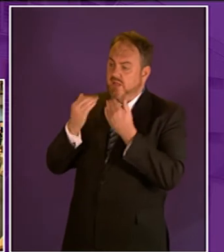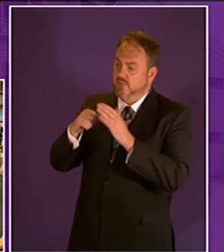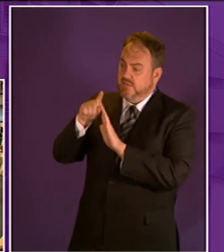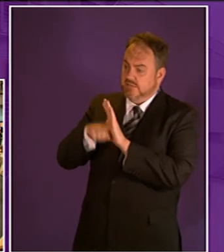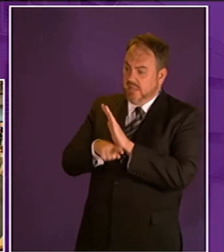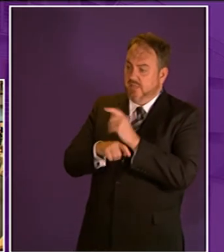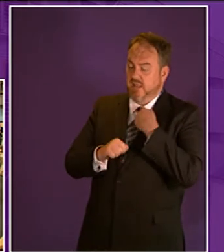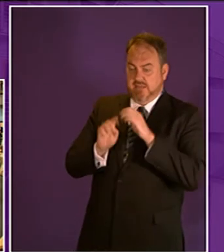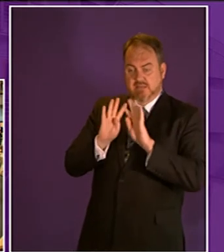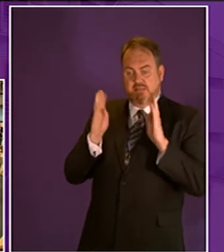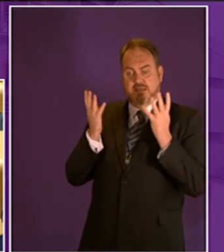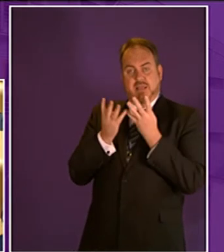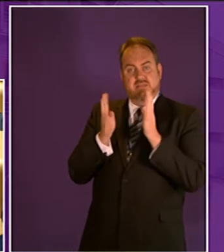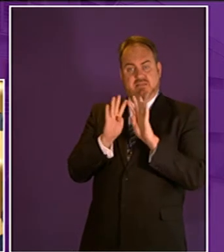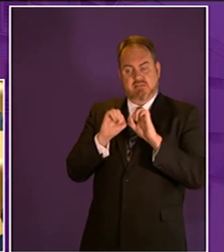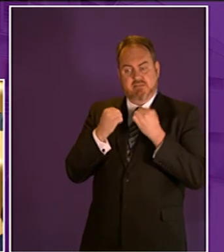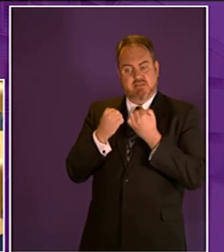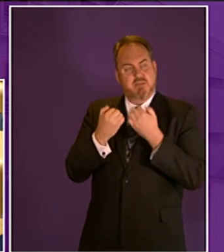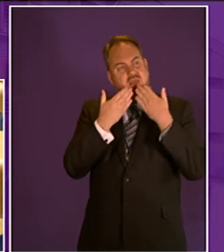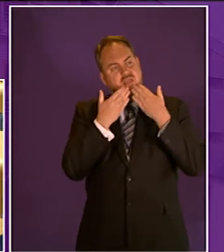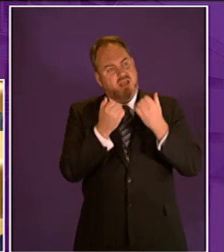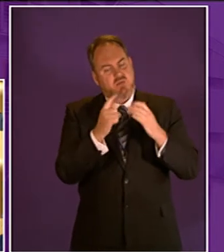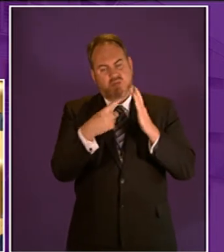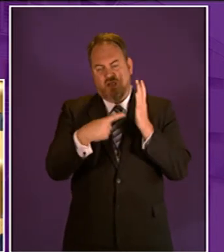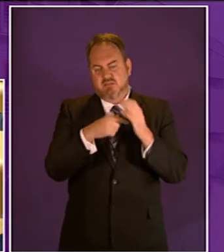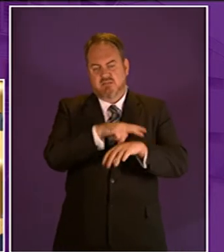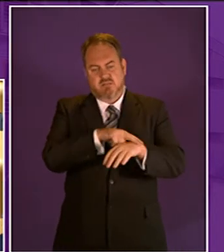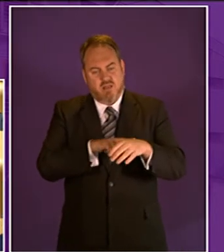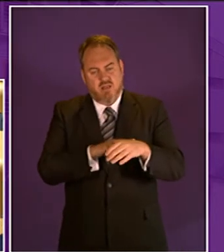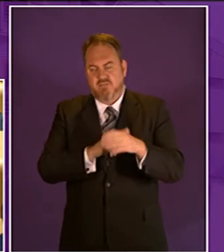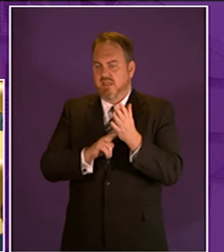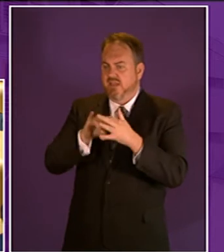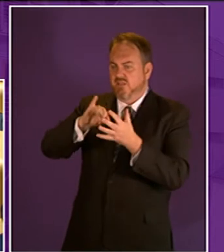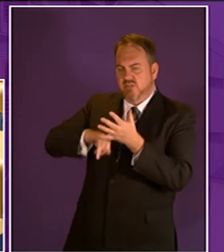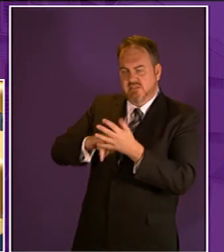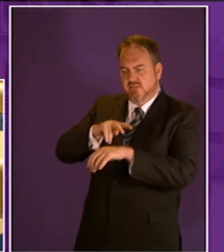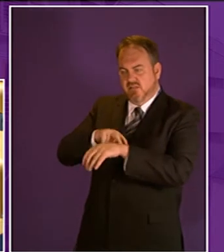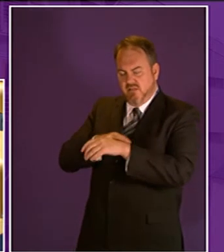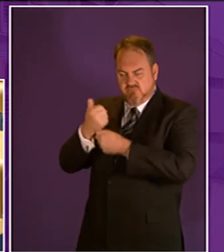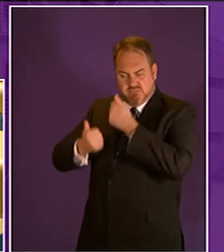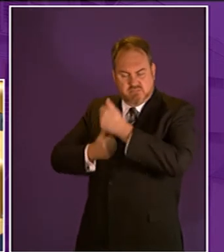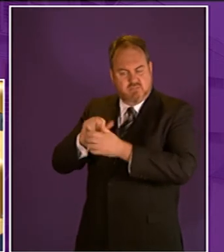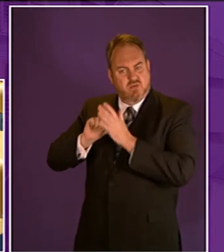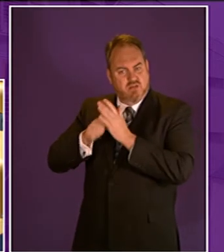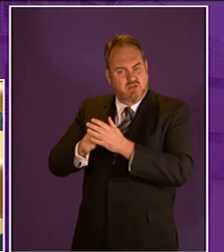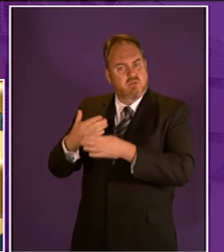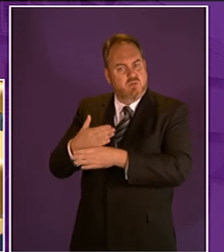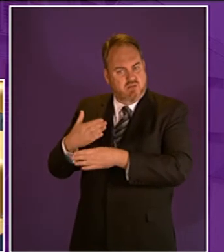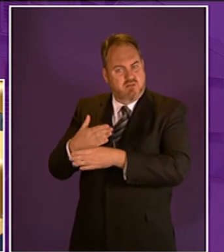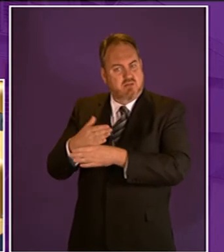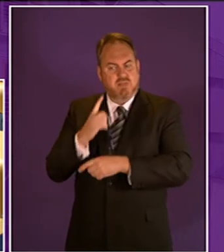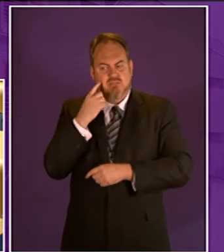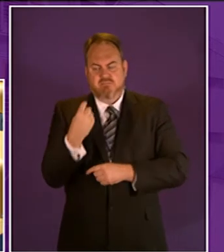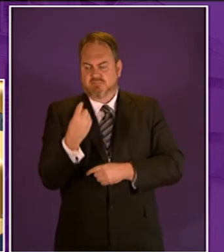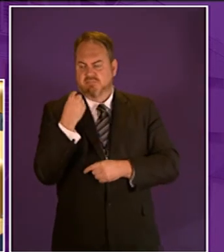the Cabinet Secretary in thanking all those IT and NHS staff who have worked round the clock to get the situation under control. In